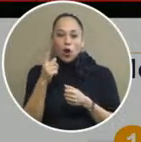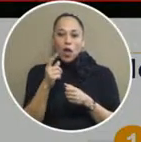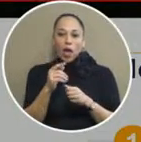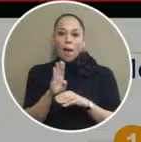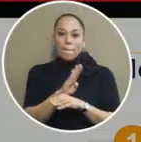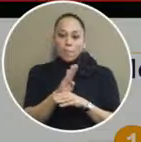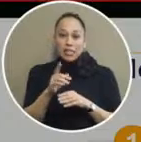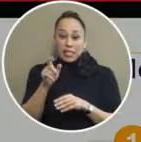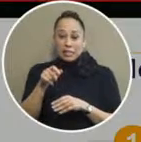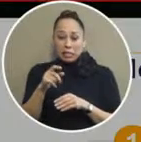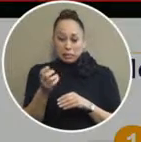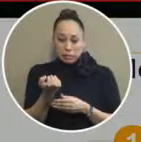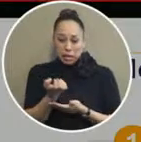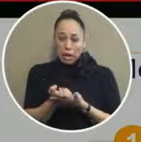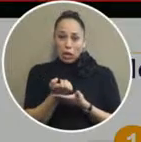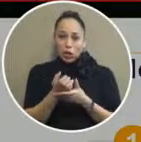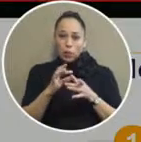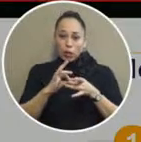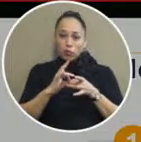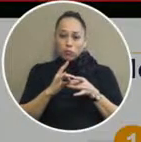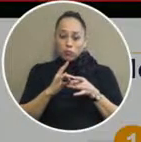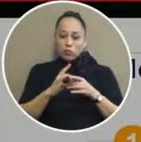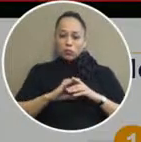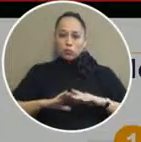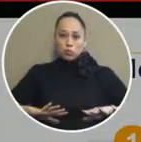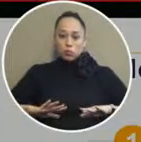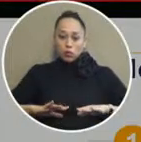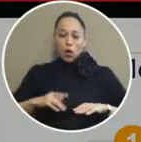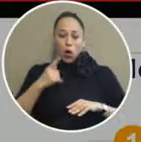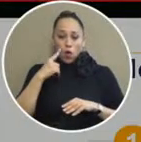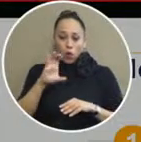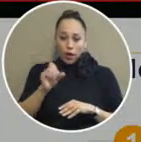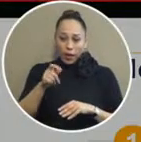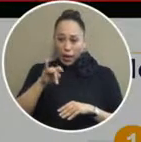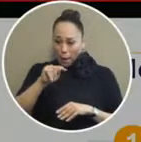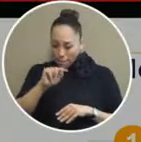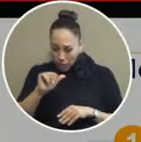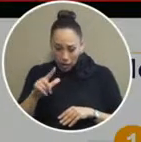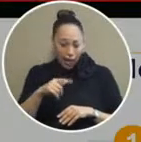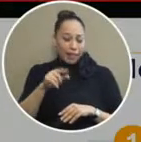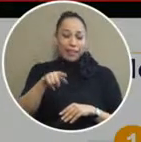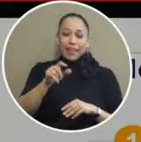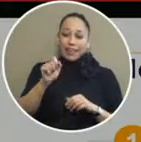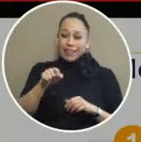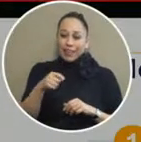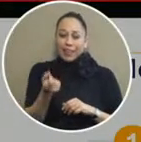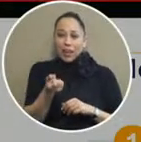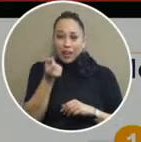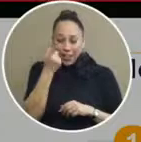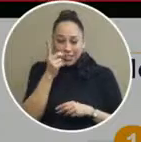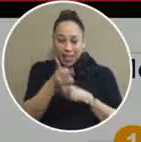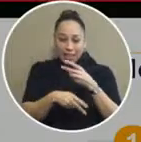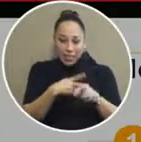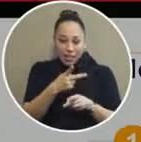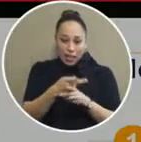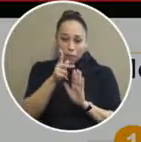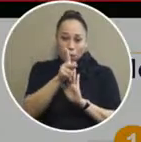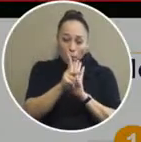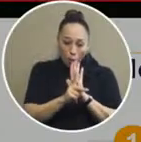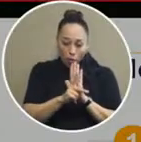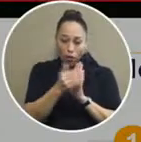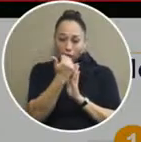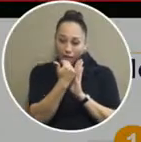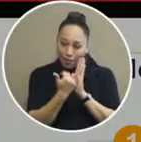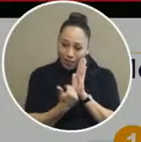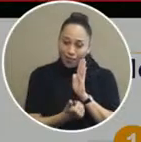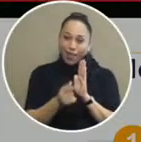really need the economic relief. They need that access to capital. They need to be able to understand the types of protocols and